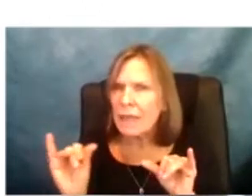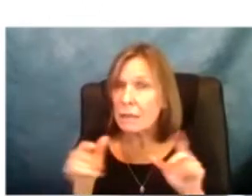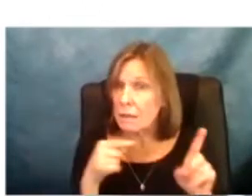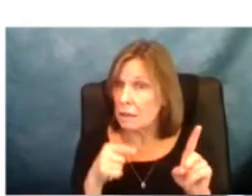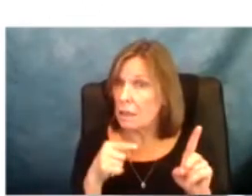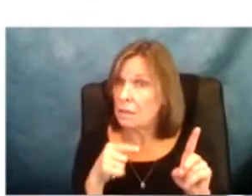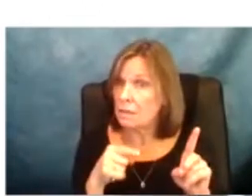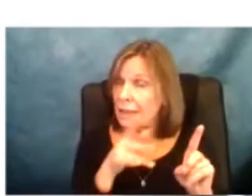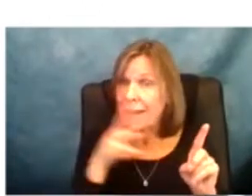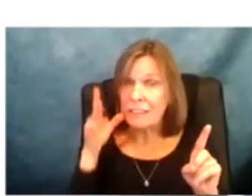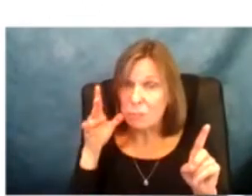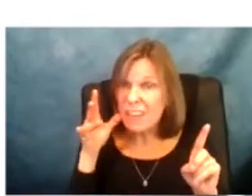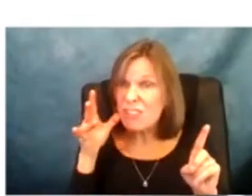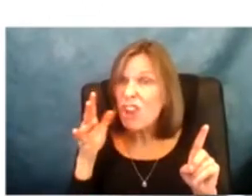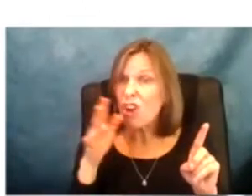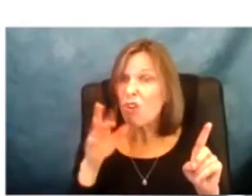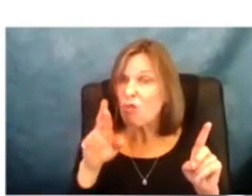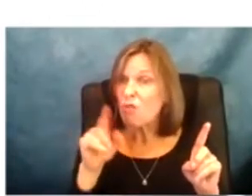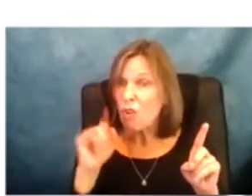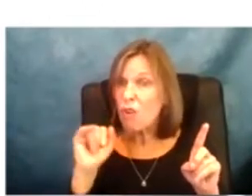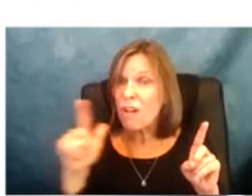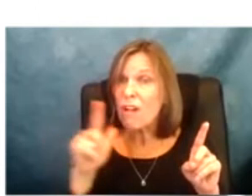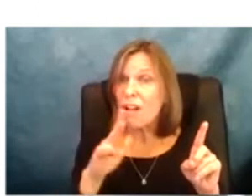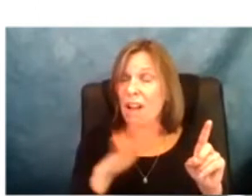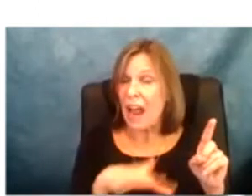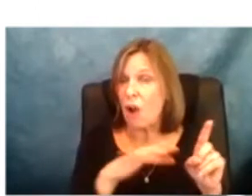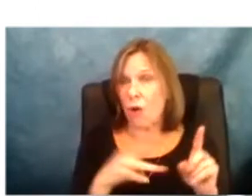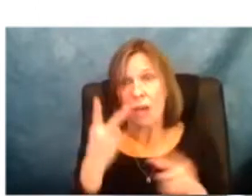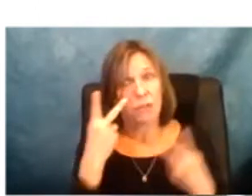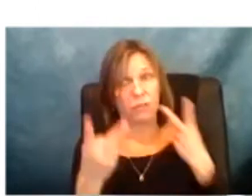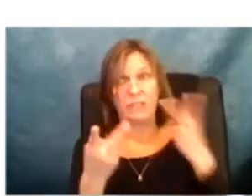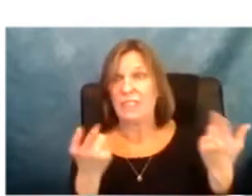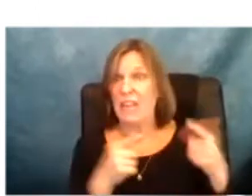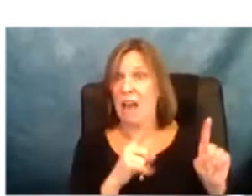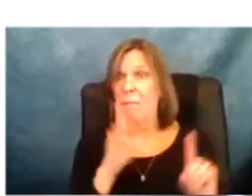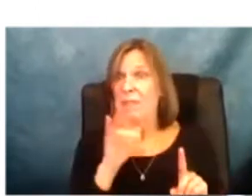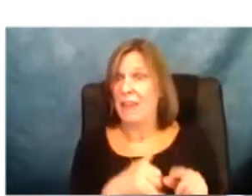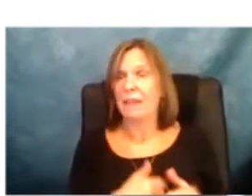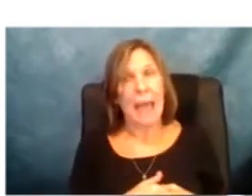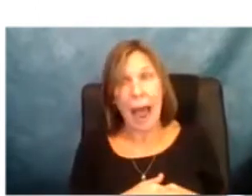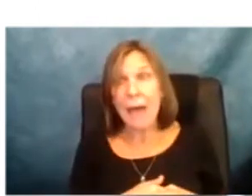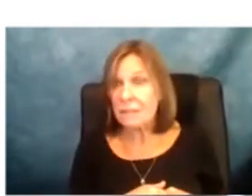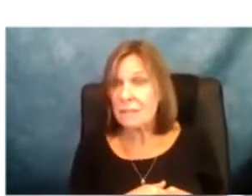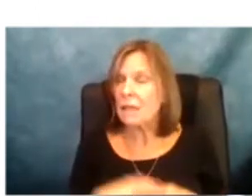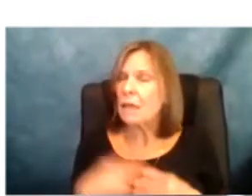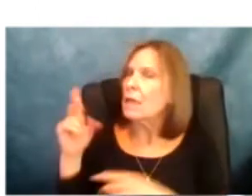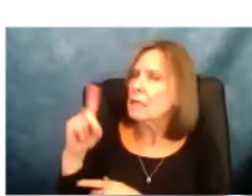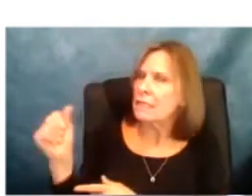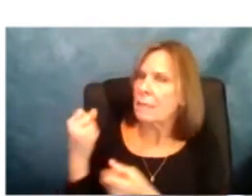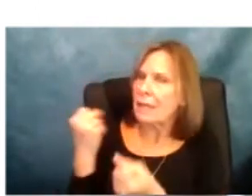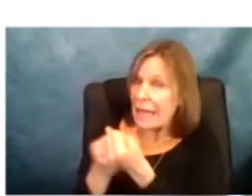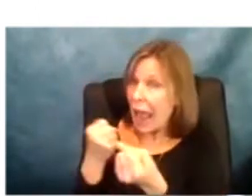in rural areas. We do work with this and have seen this. I think this is a good example of actually how the disability advocacy that we're